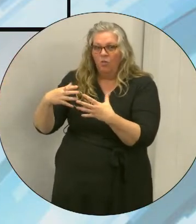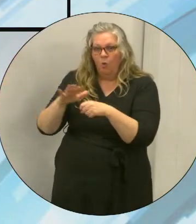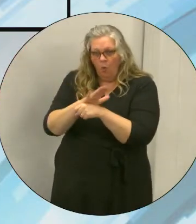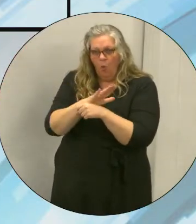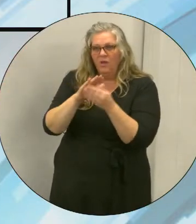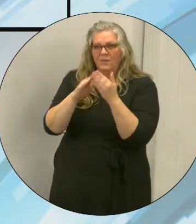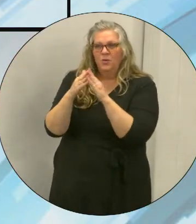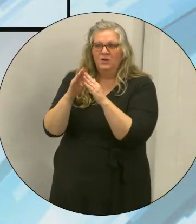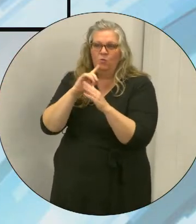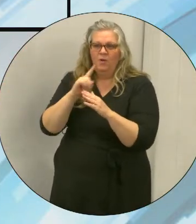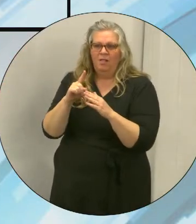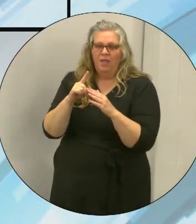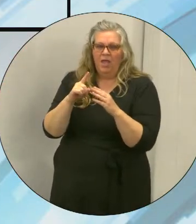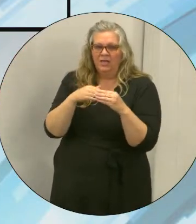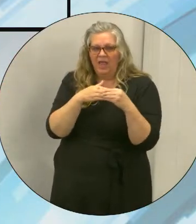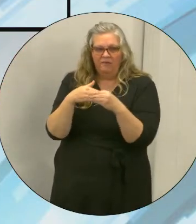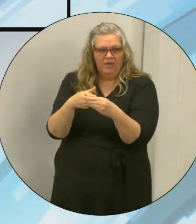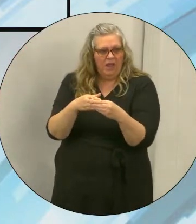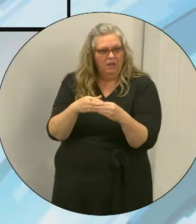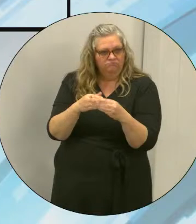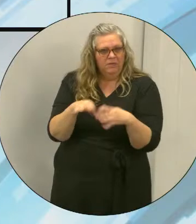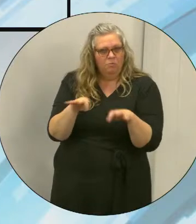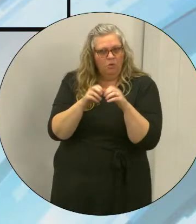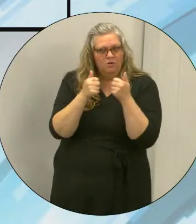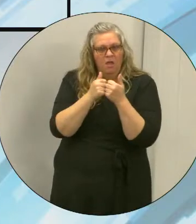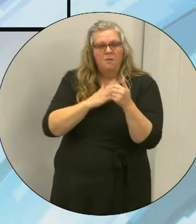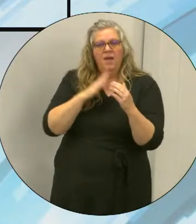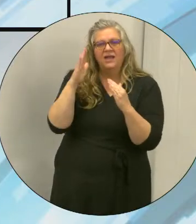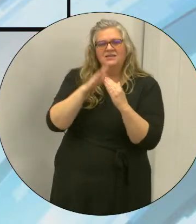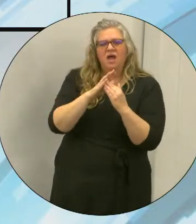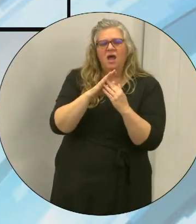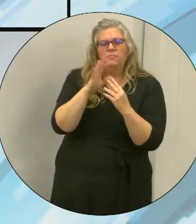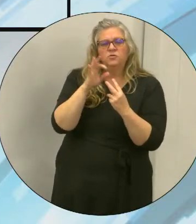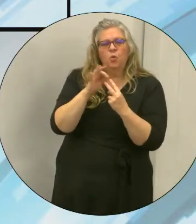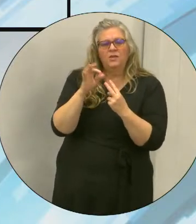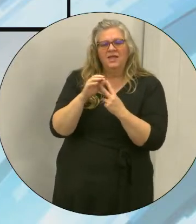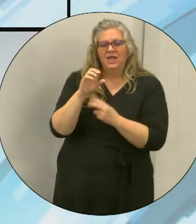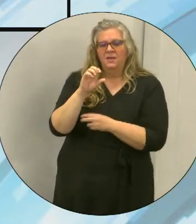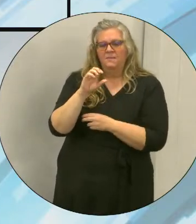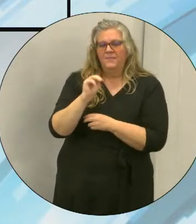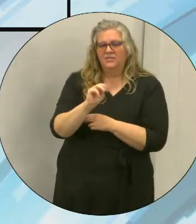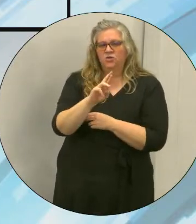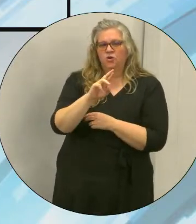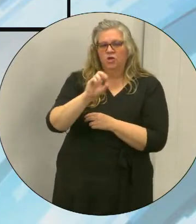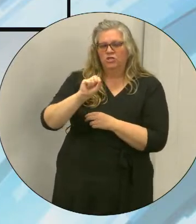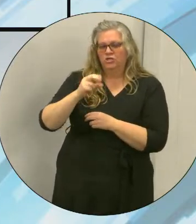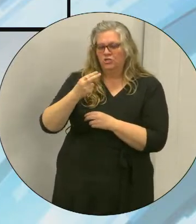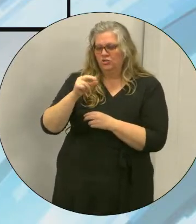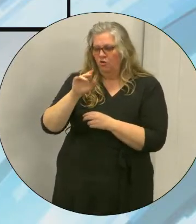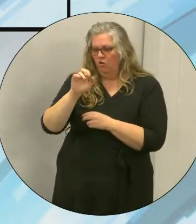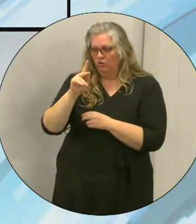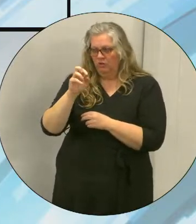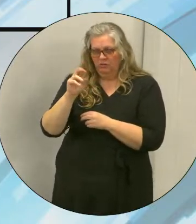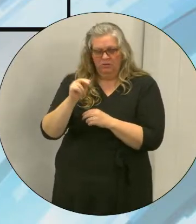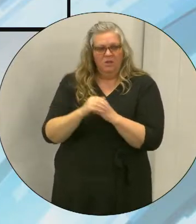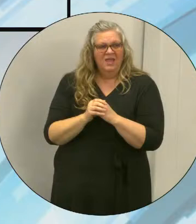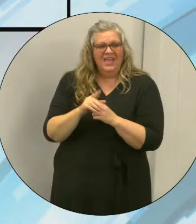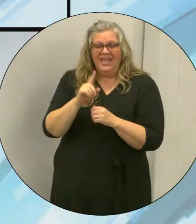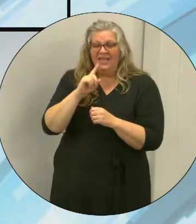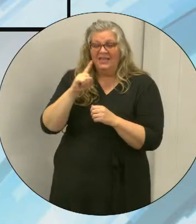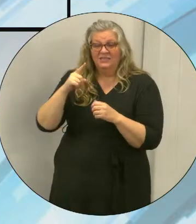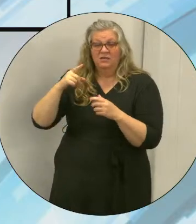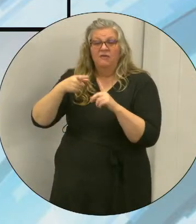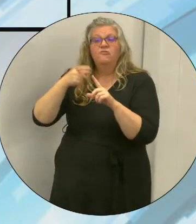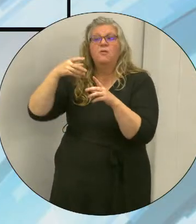challenge. However, my top choice is actually Mr. Schuldner. I know he is he's an outsider.